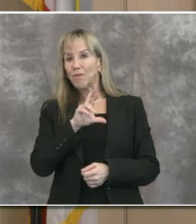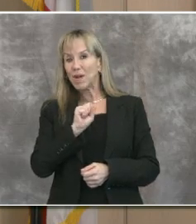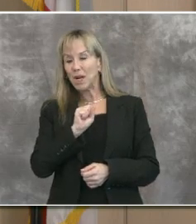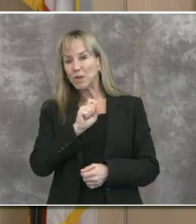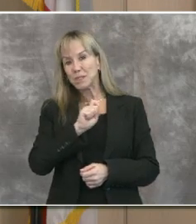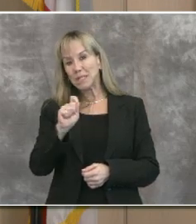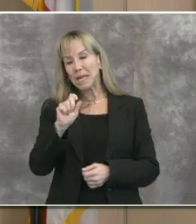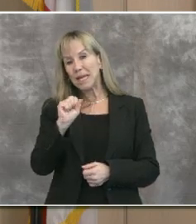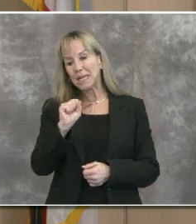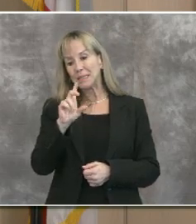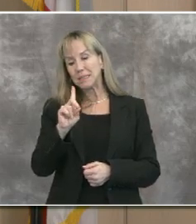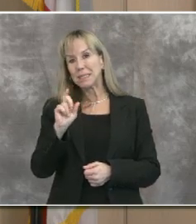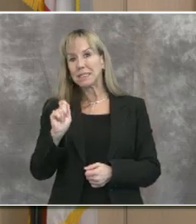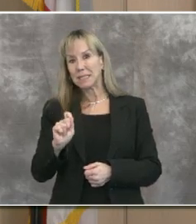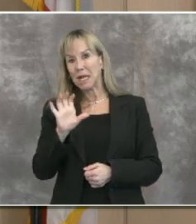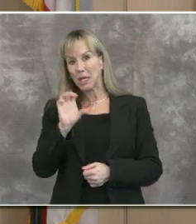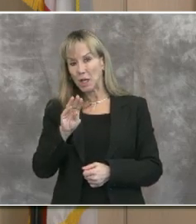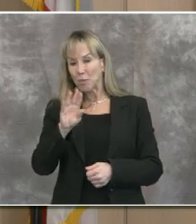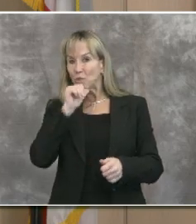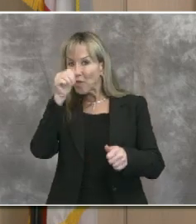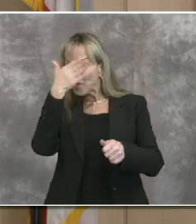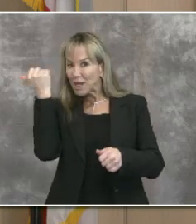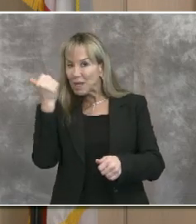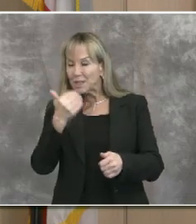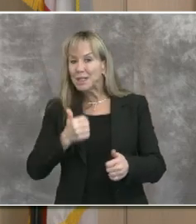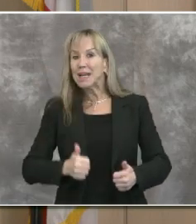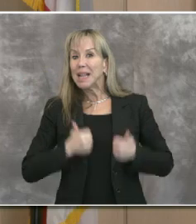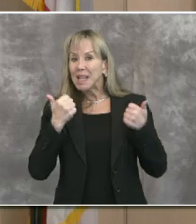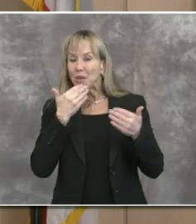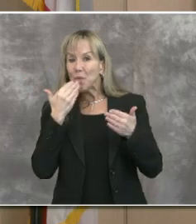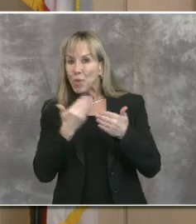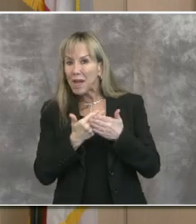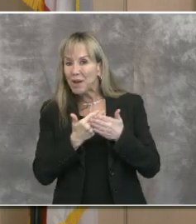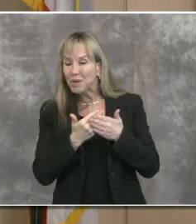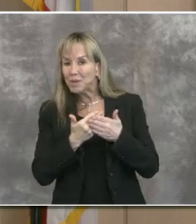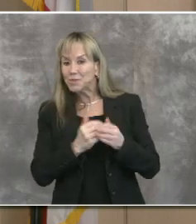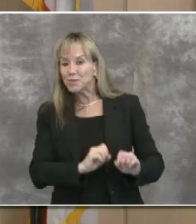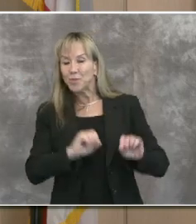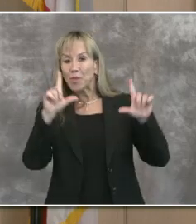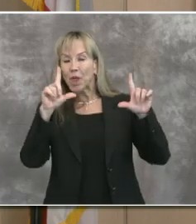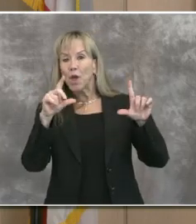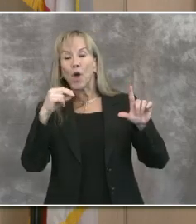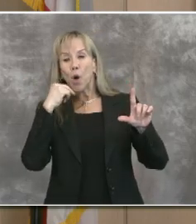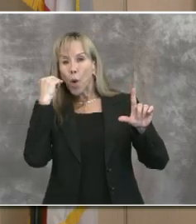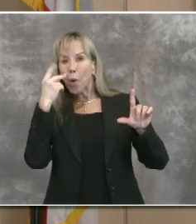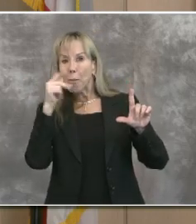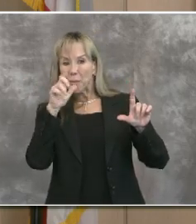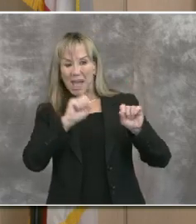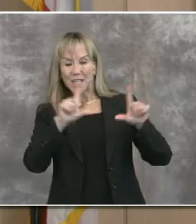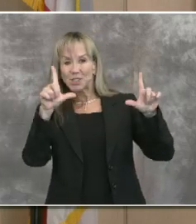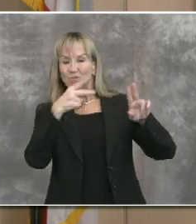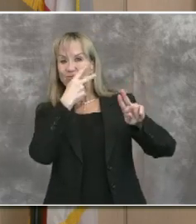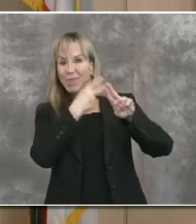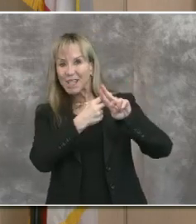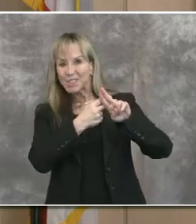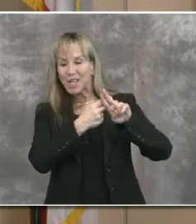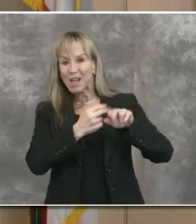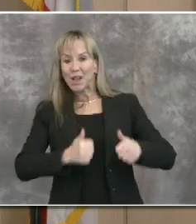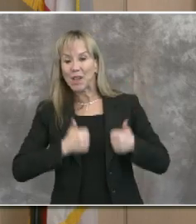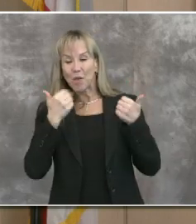coronavirus-sd.com. And don't forget, Live Well at homepage, hashtag Live Well at homepage, that is